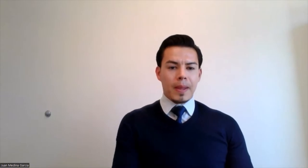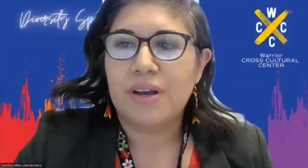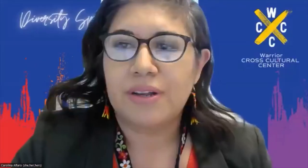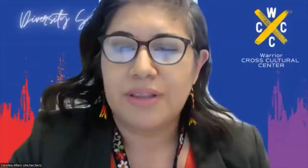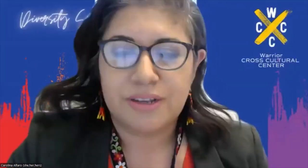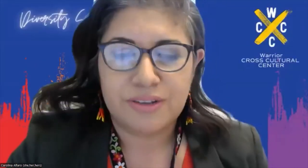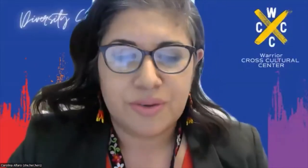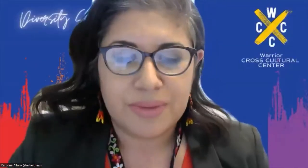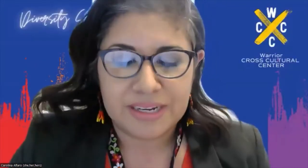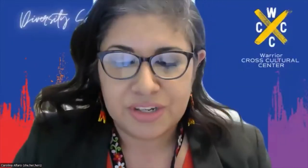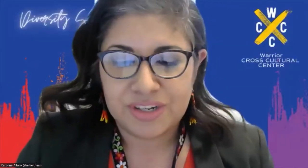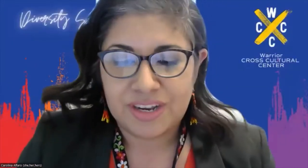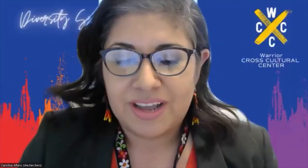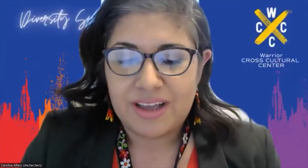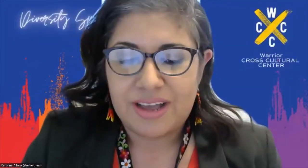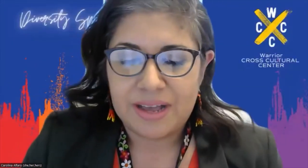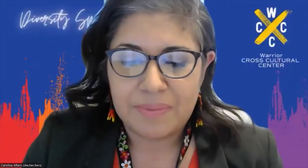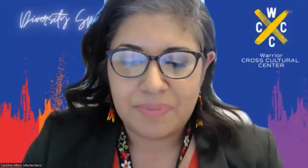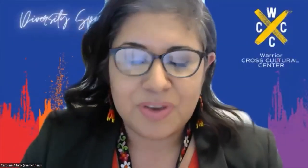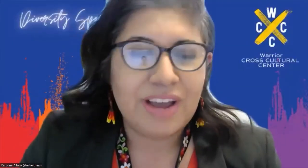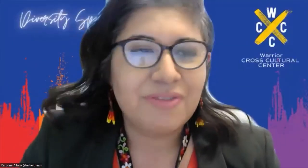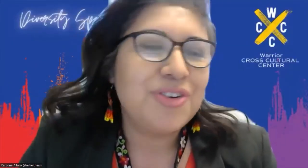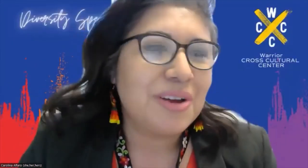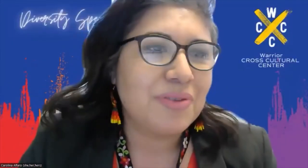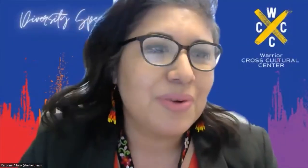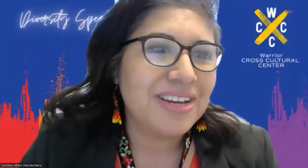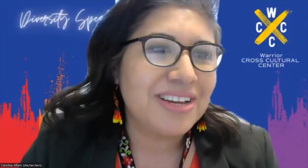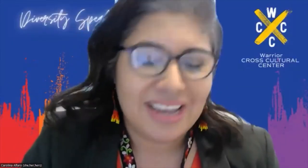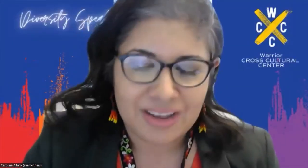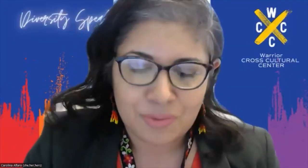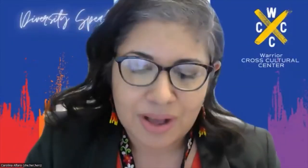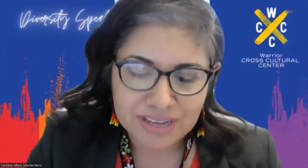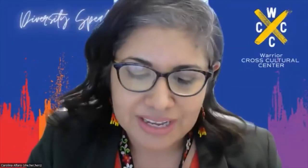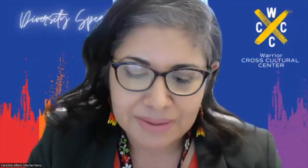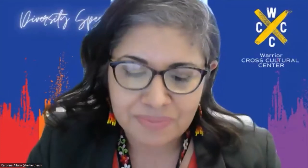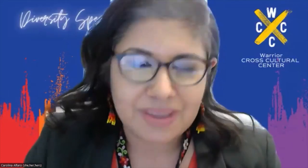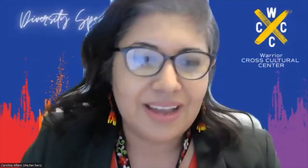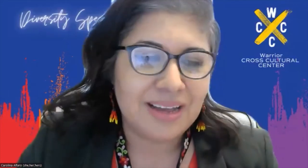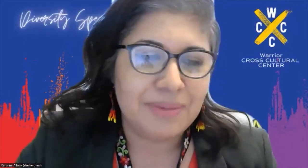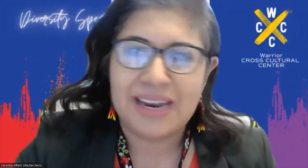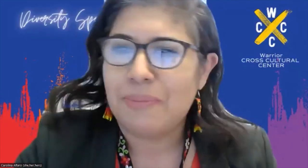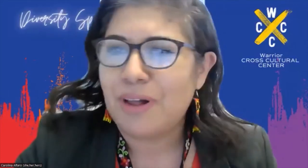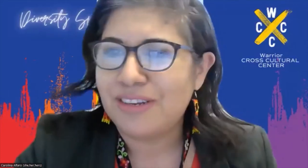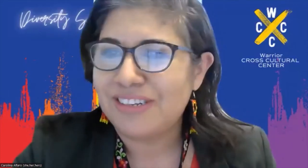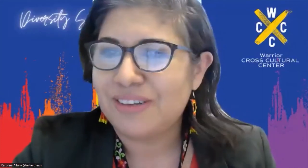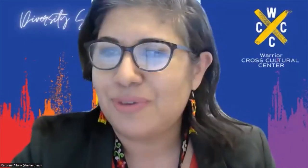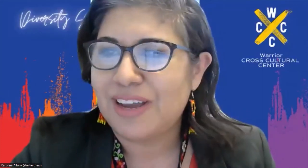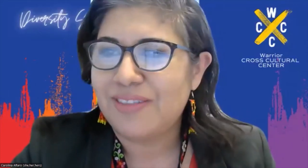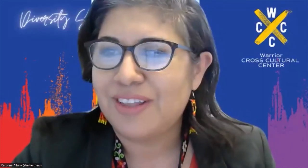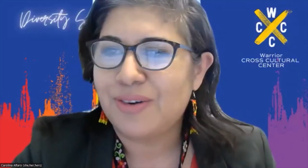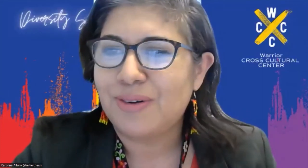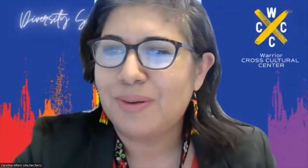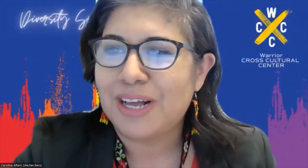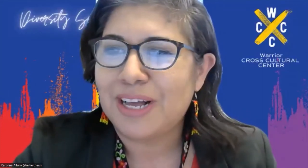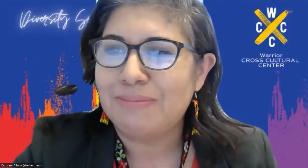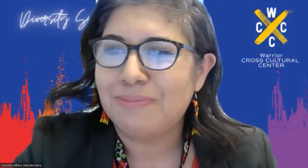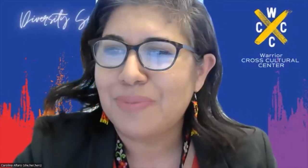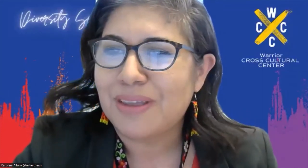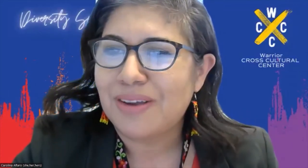Thank you, Juan. Thank you so much. Good afternoon, everyone, and welcome. And I apologize if we have the